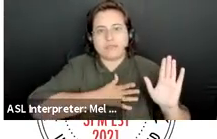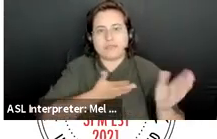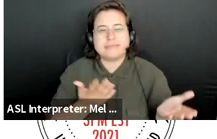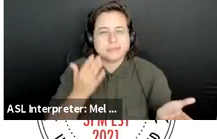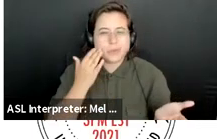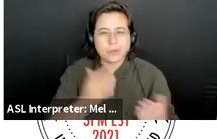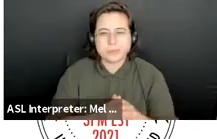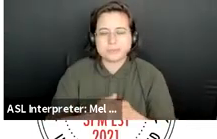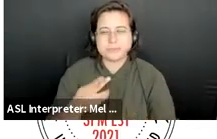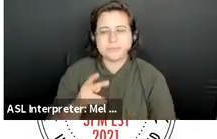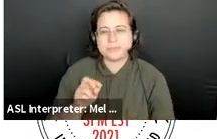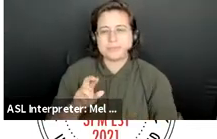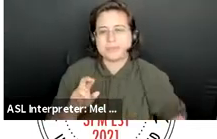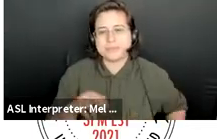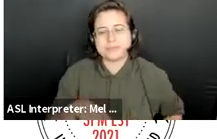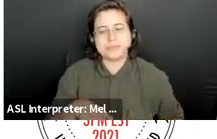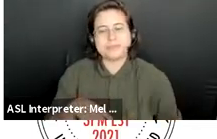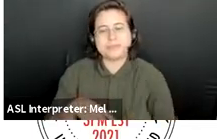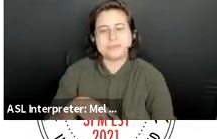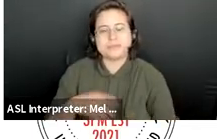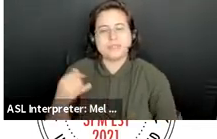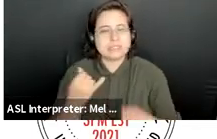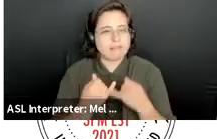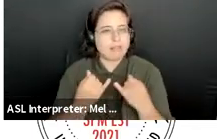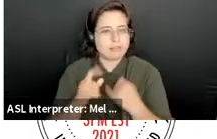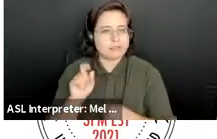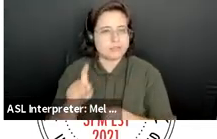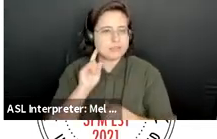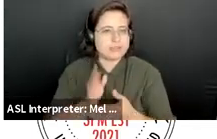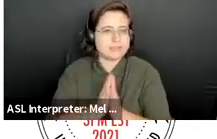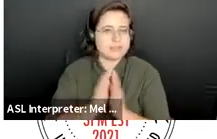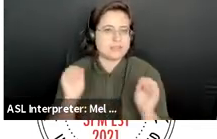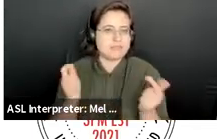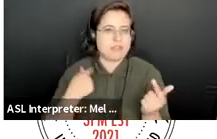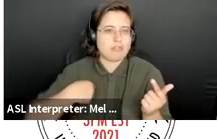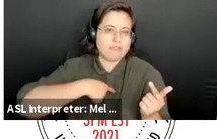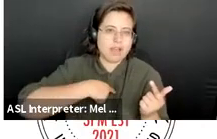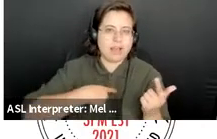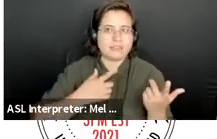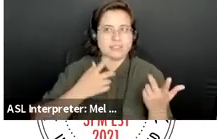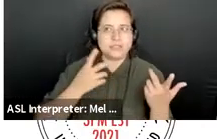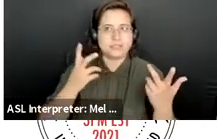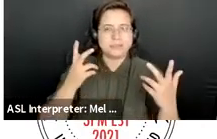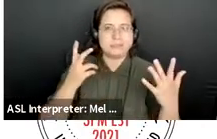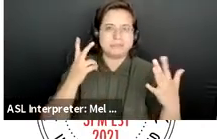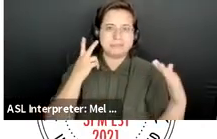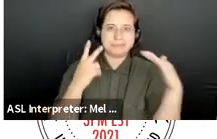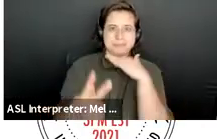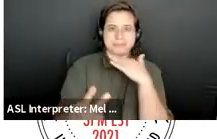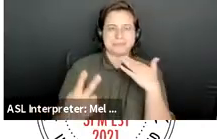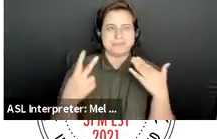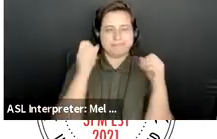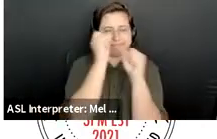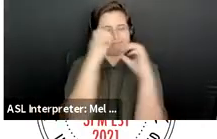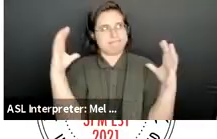So the last question is kind of asking, I think, all of us to gaze into the future and imagine